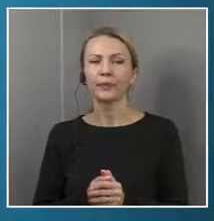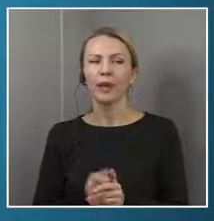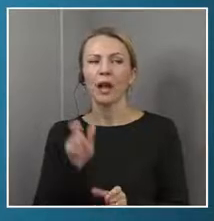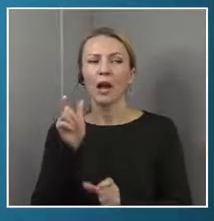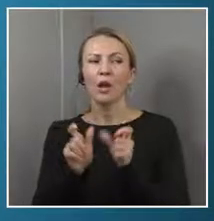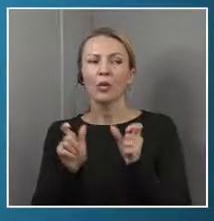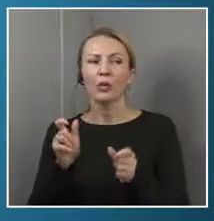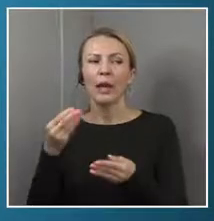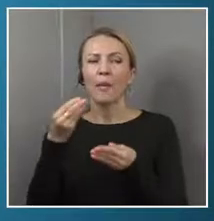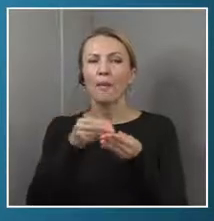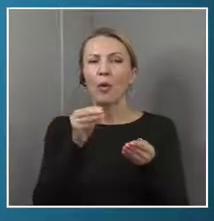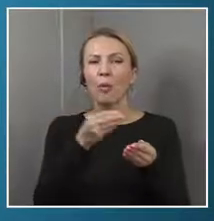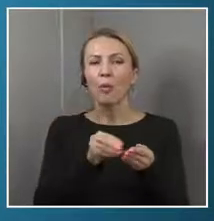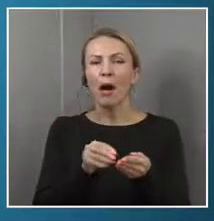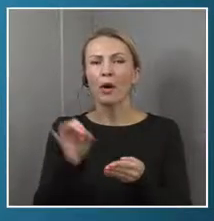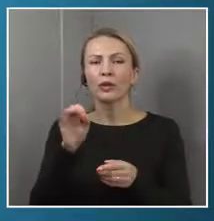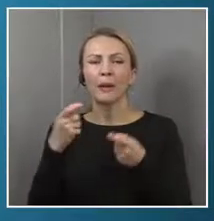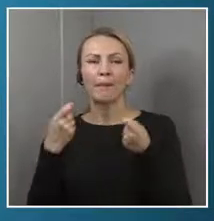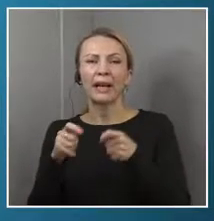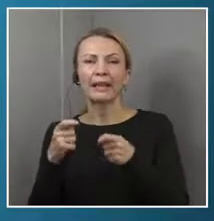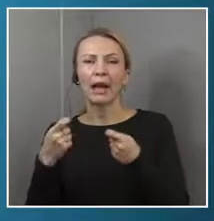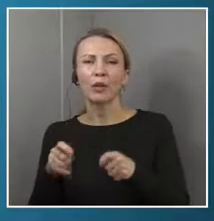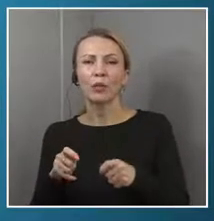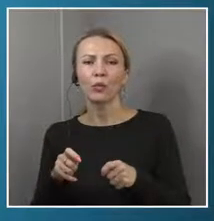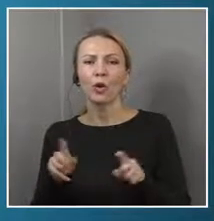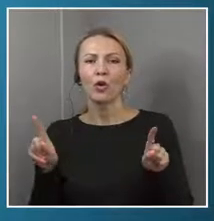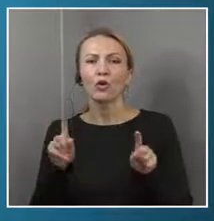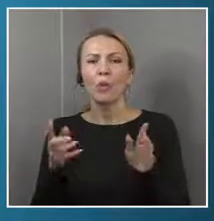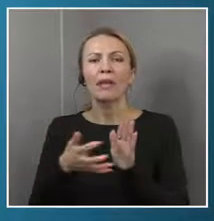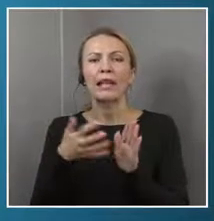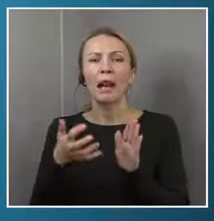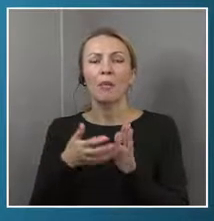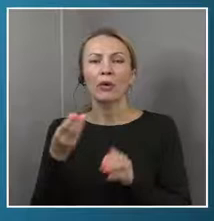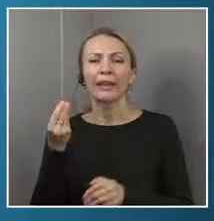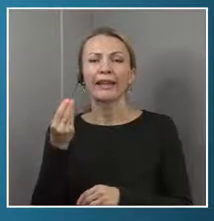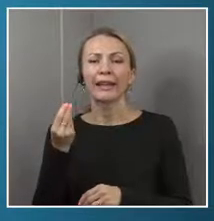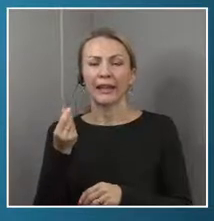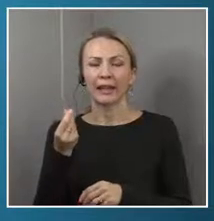fact goes back further than Peggy Guggenheim.